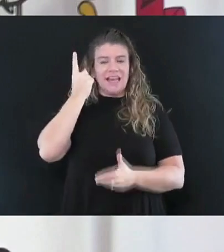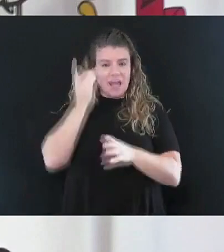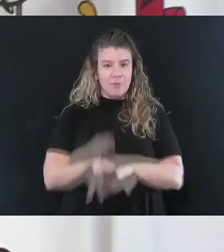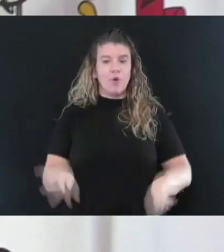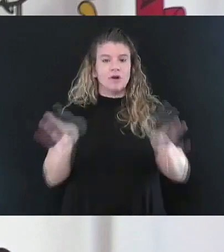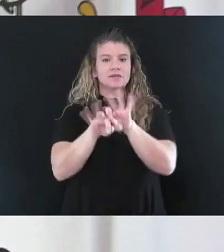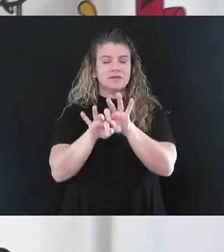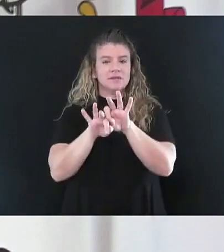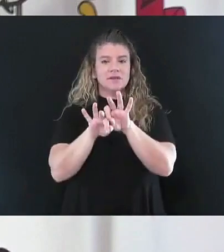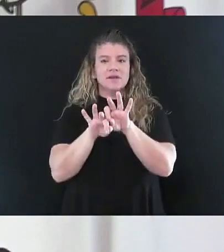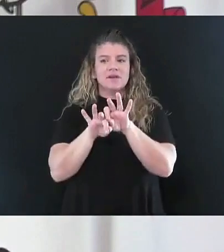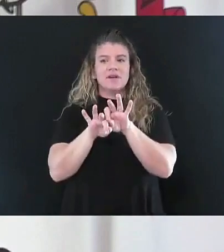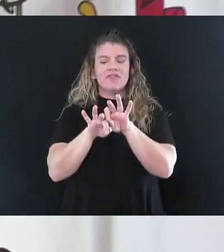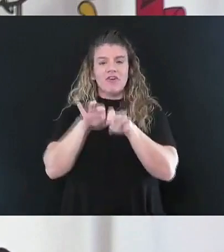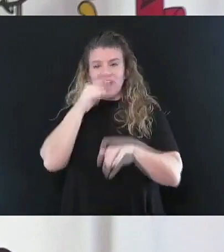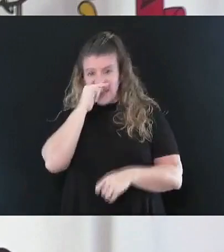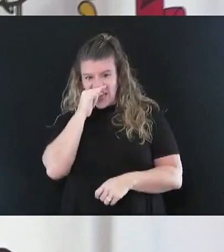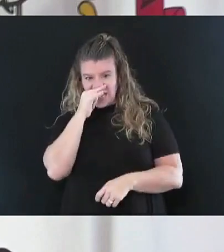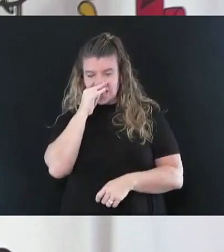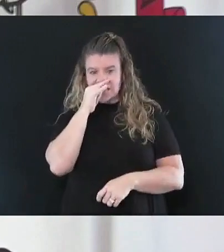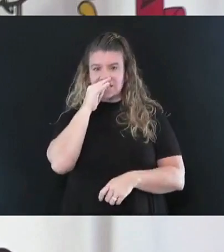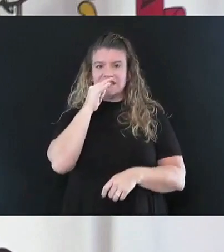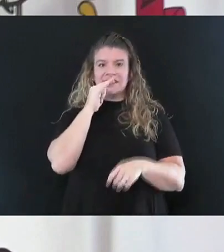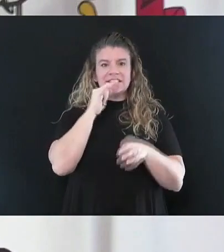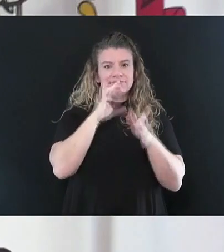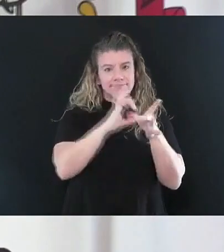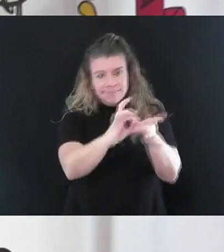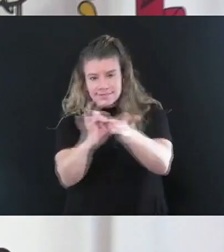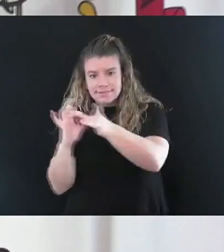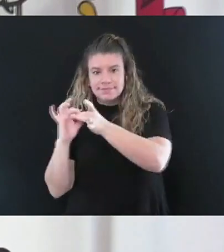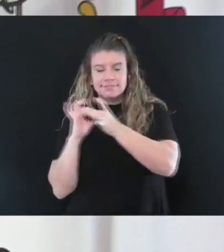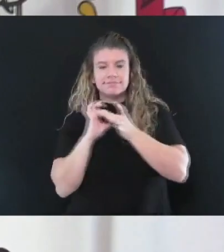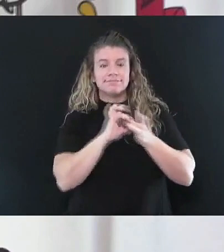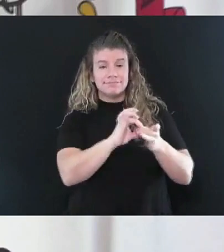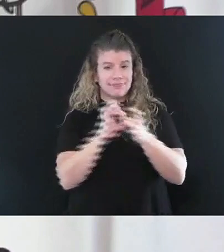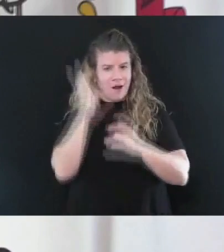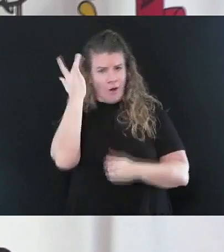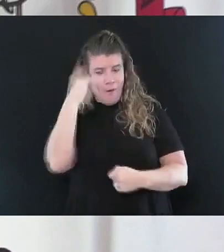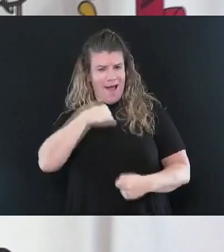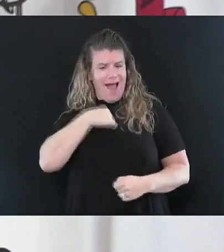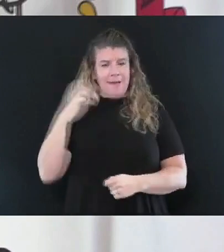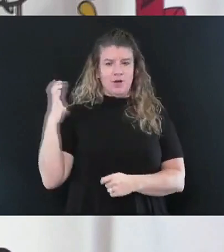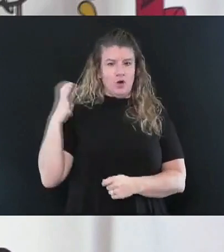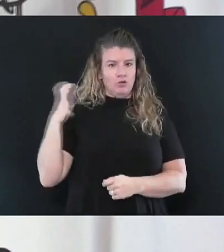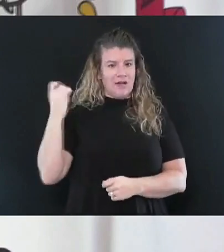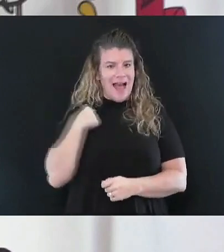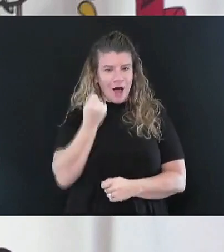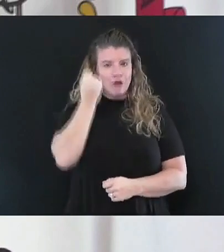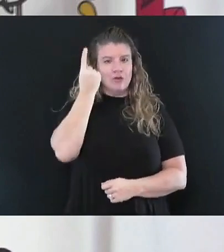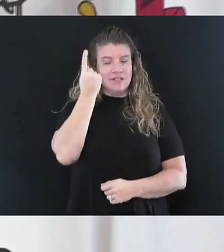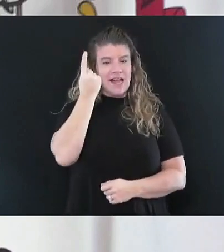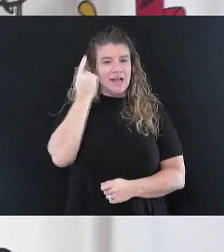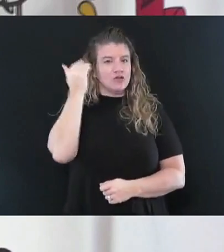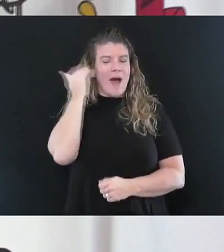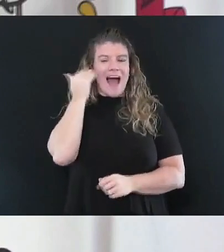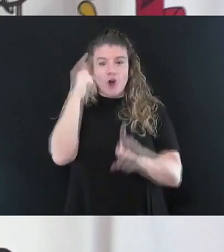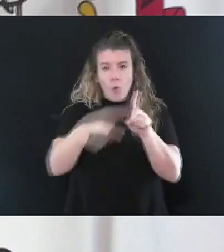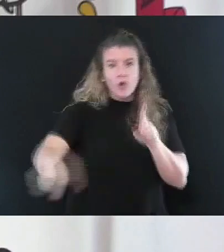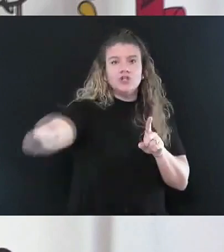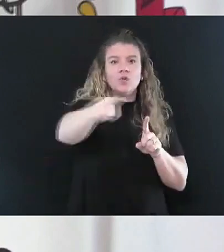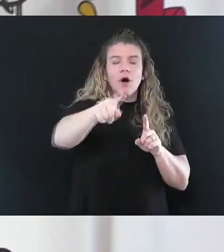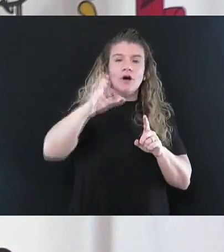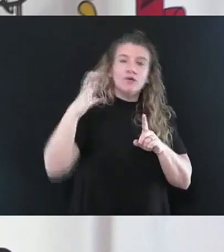it is for our kids and coaches and parents and everything. I know how hard it